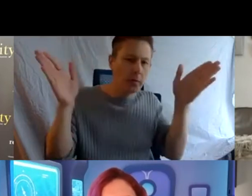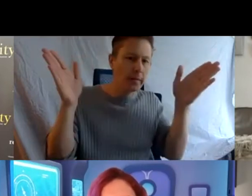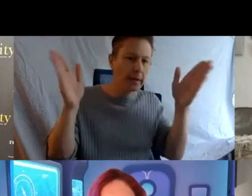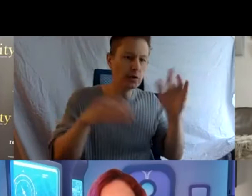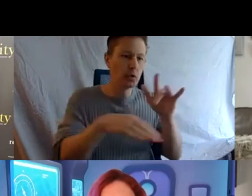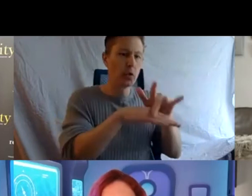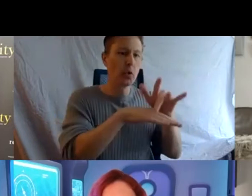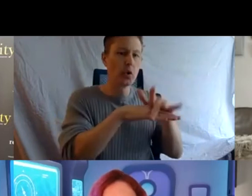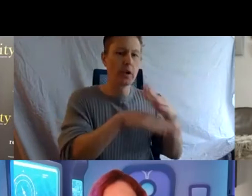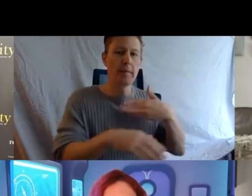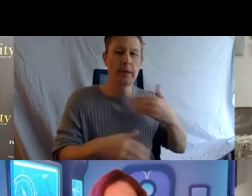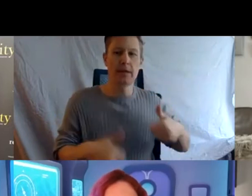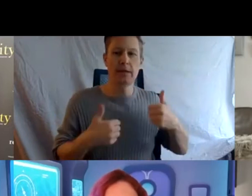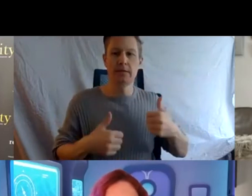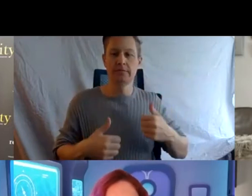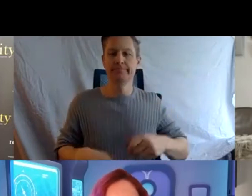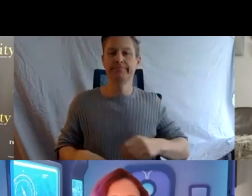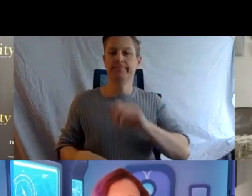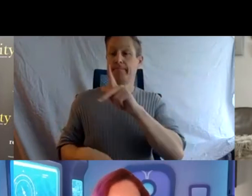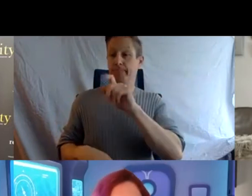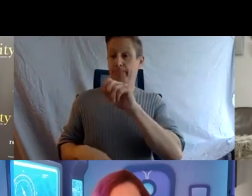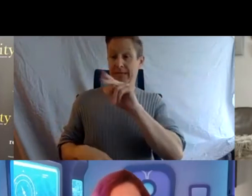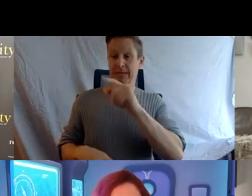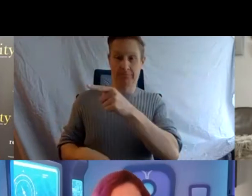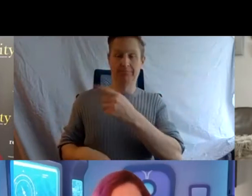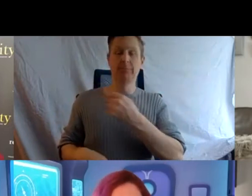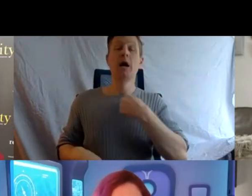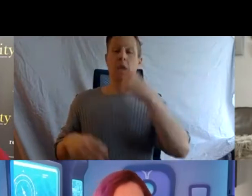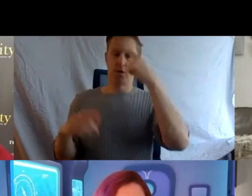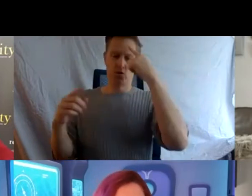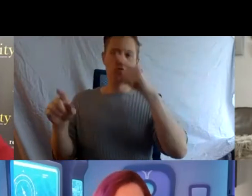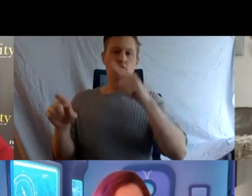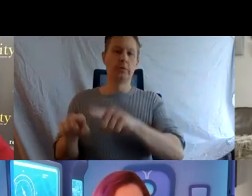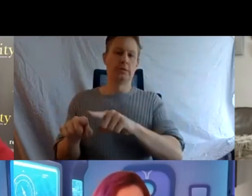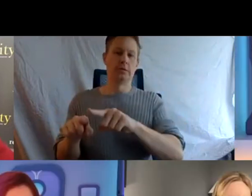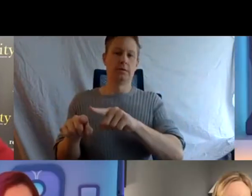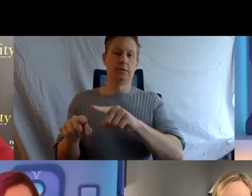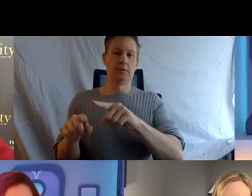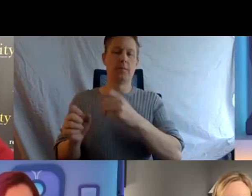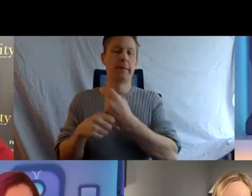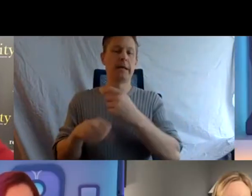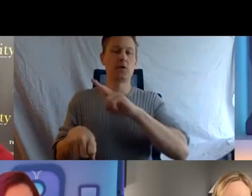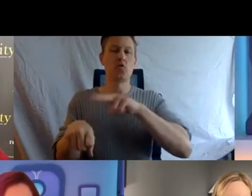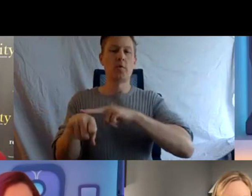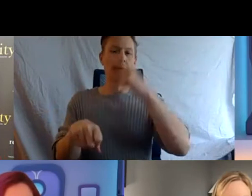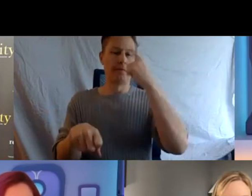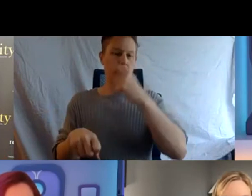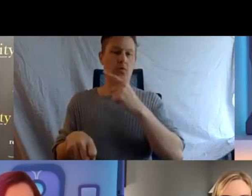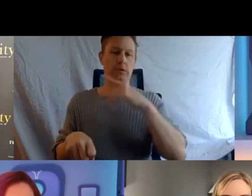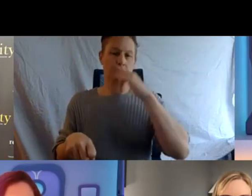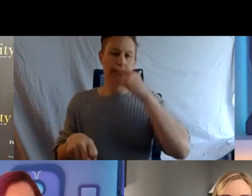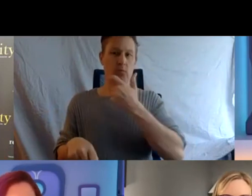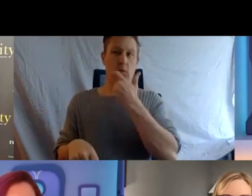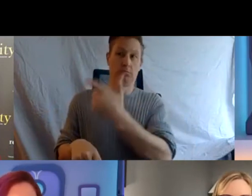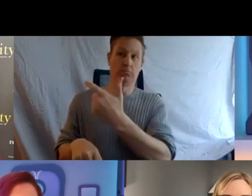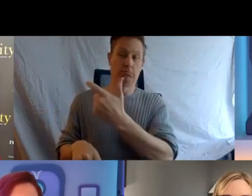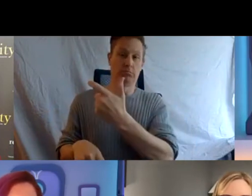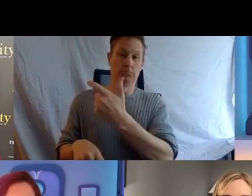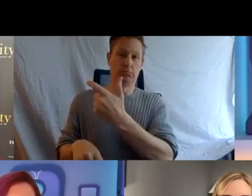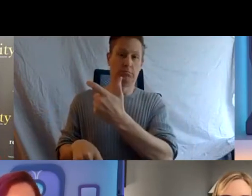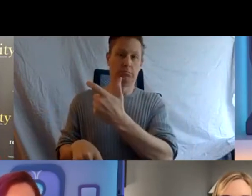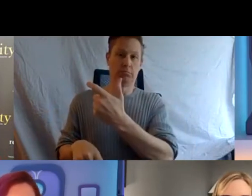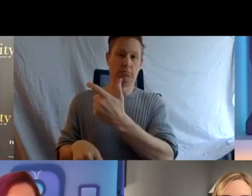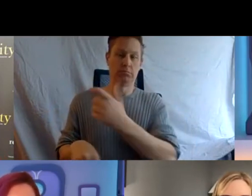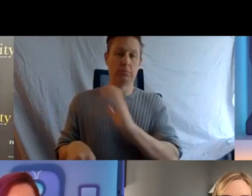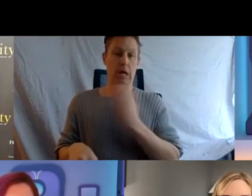Yeah, I agree. Just having that, like normalizing it for kids watching it, that, even I like our